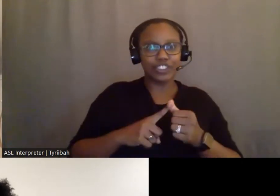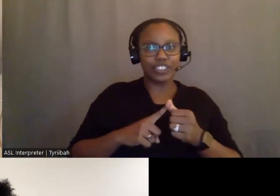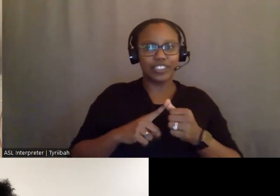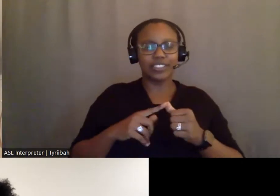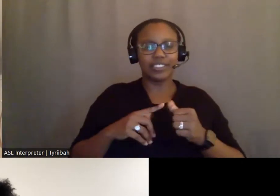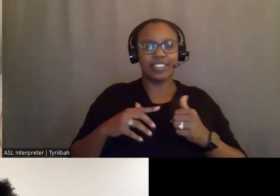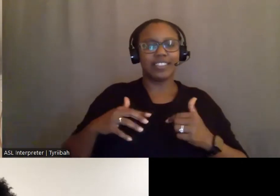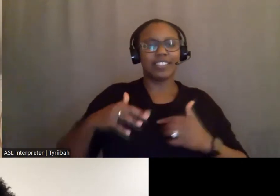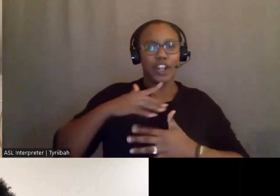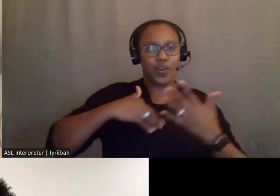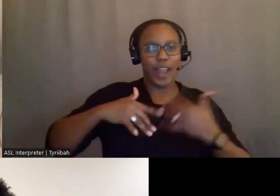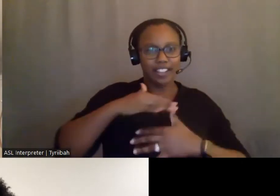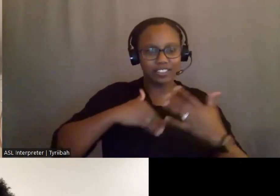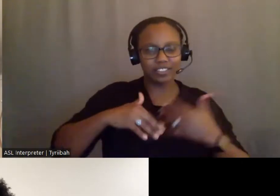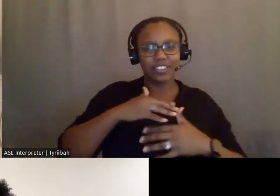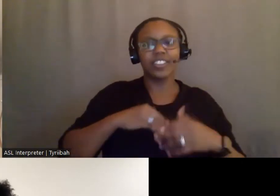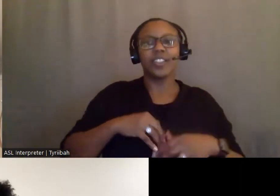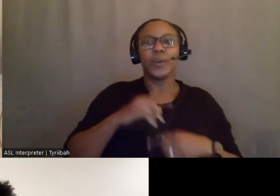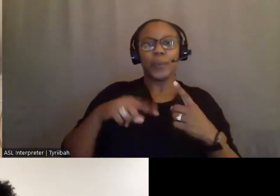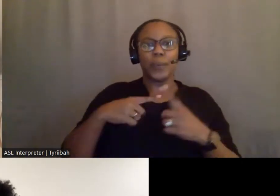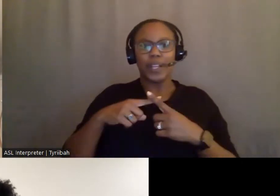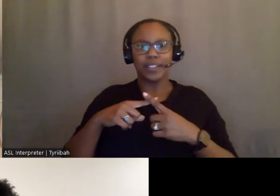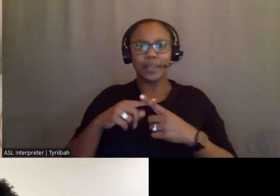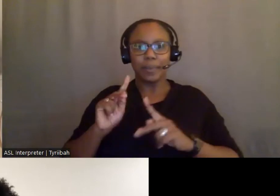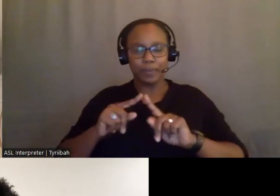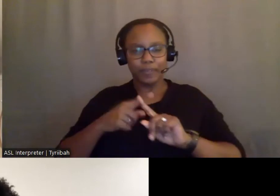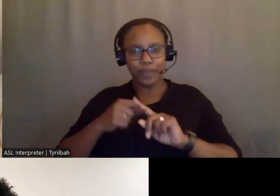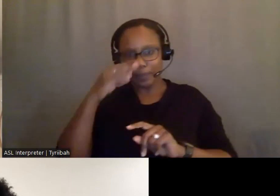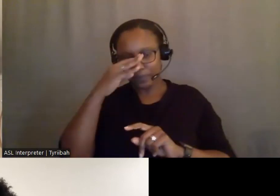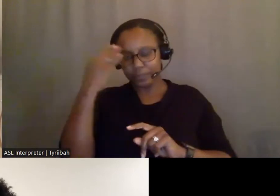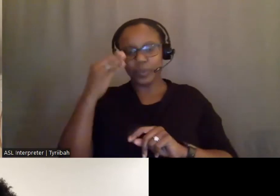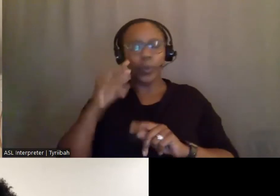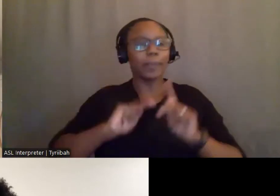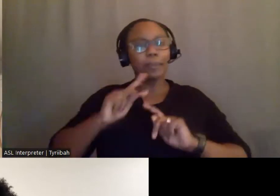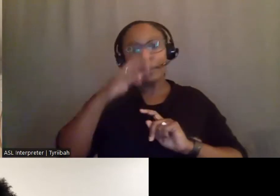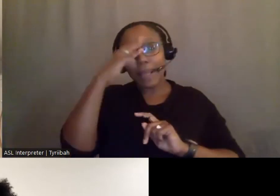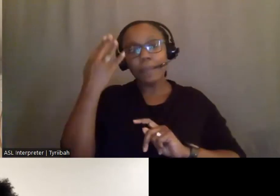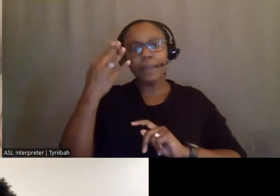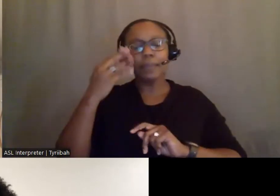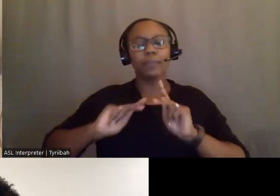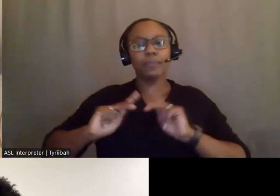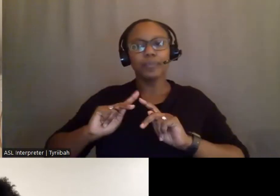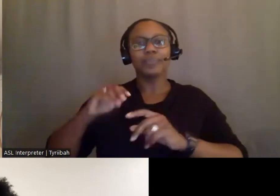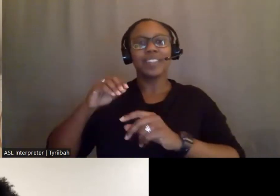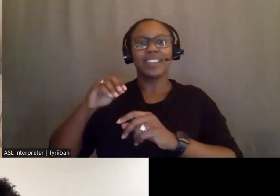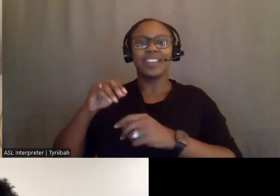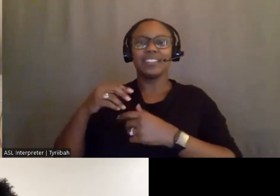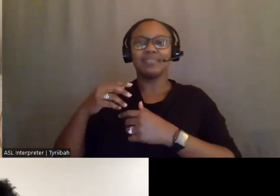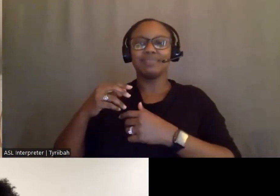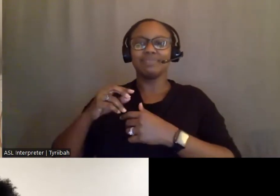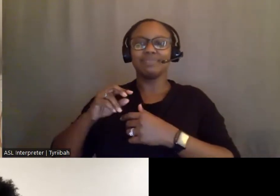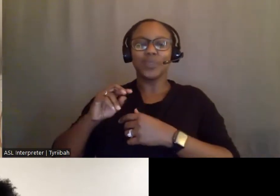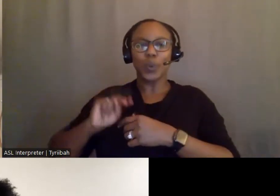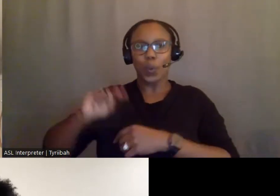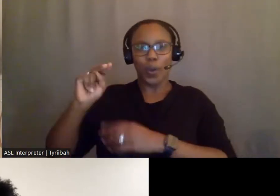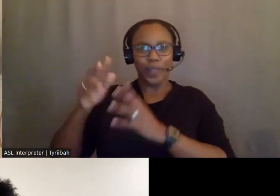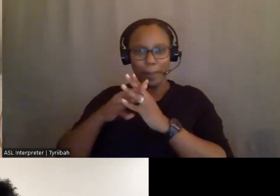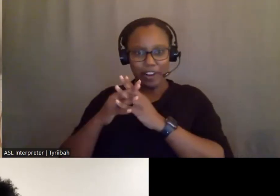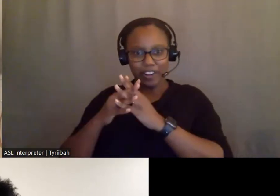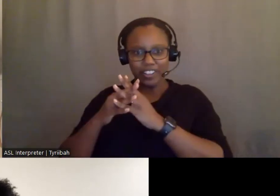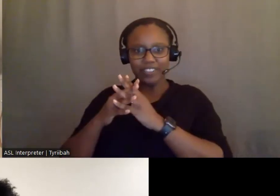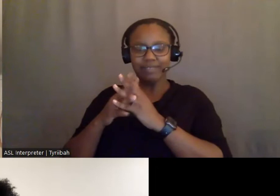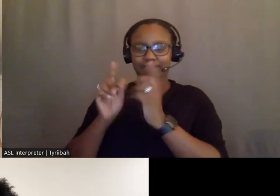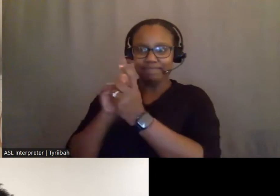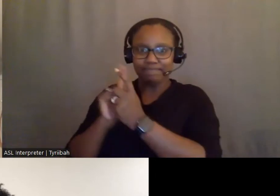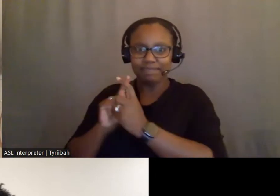first in North America, they came with the Spanish. A lot of them met Native people along with the same explorers who